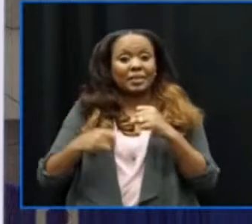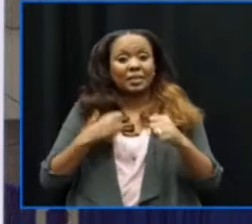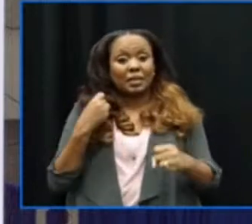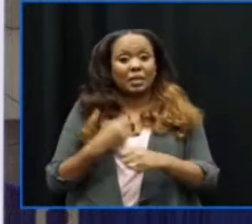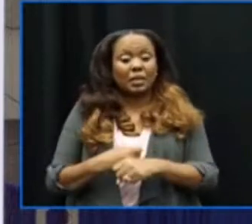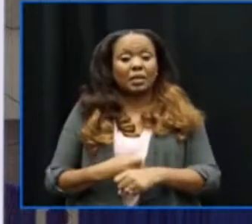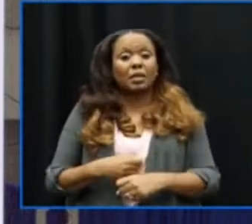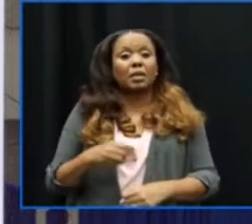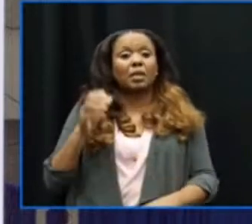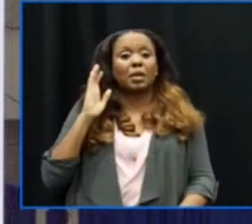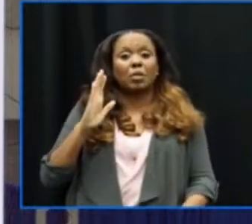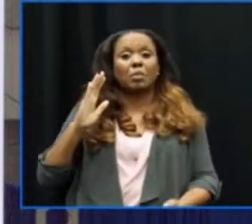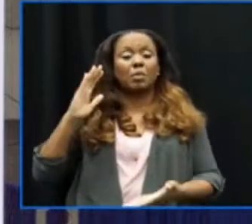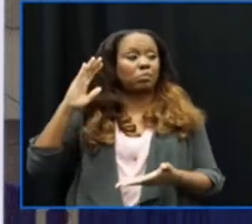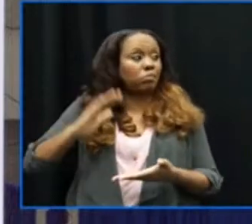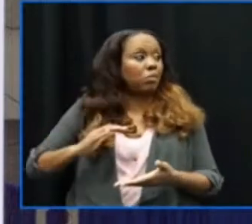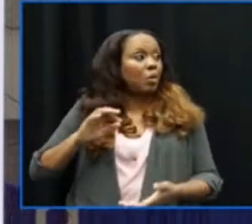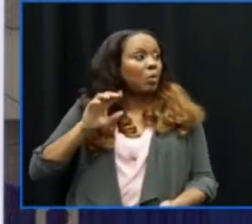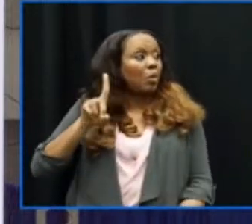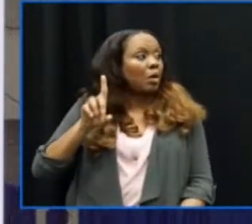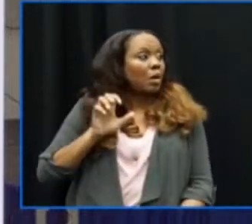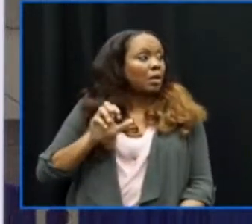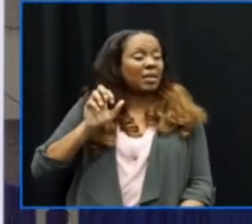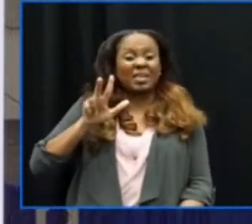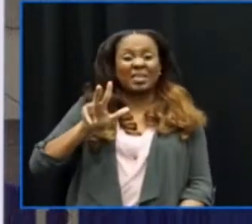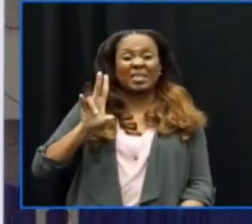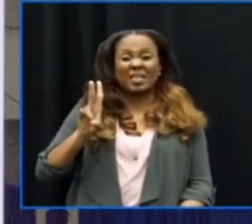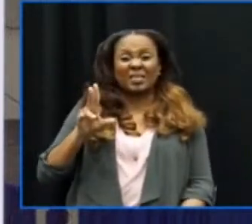would have 137,000 people.